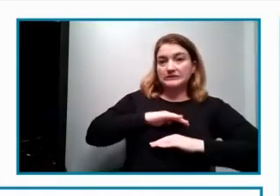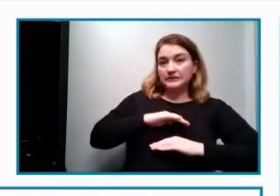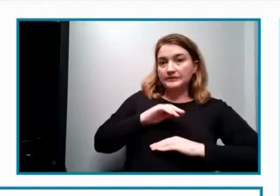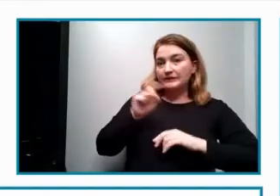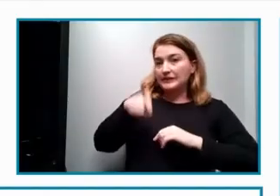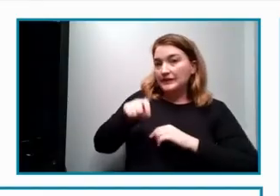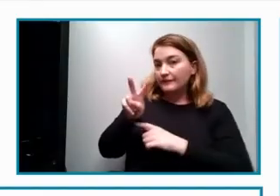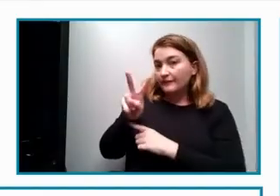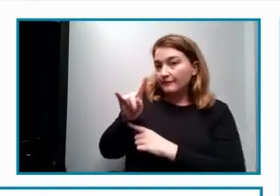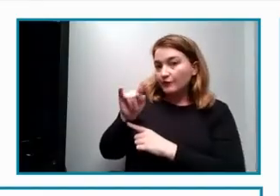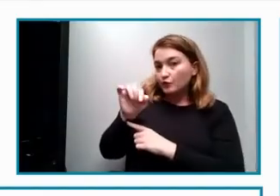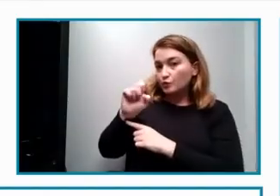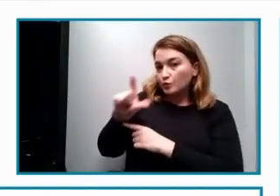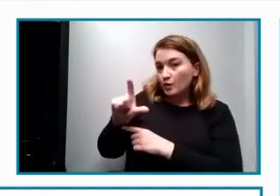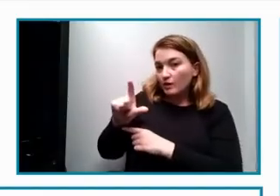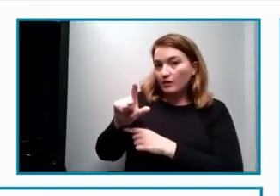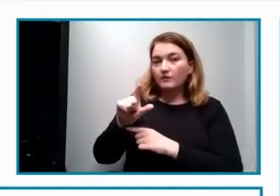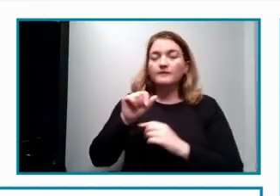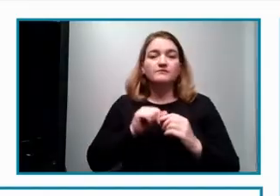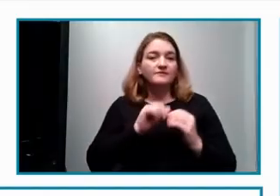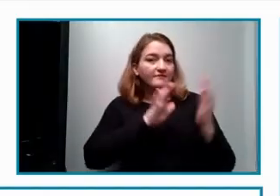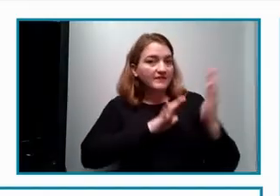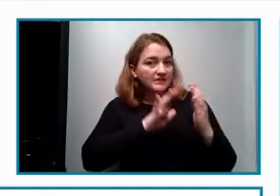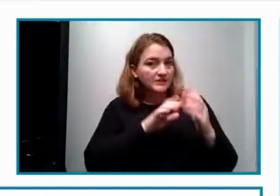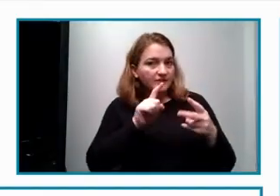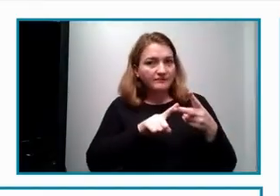communities, so one size does not fit all.